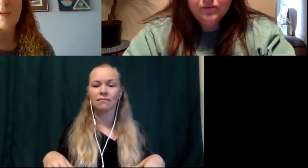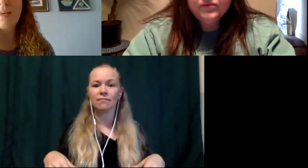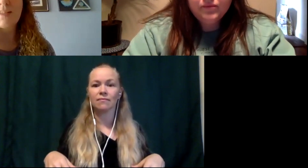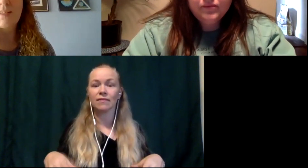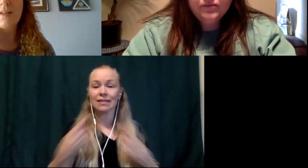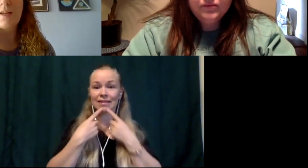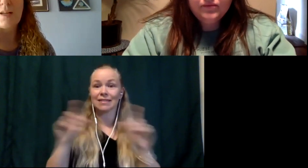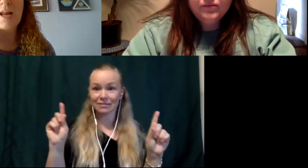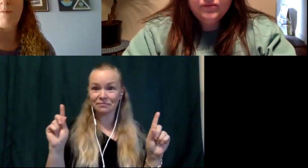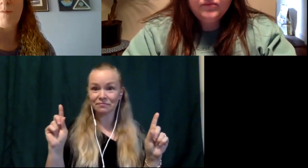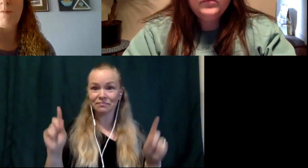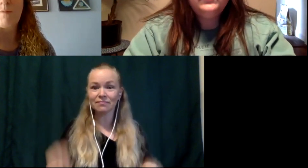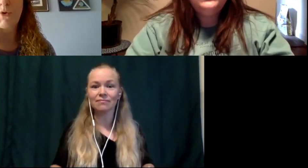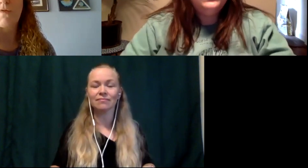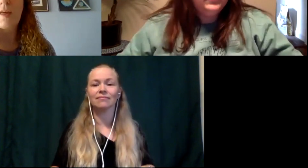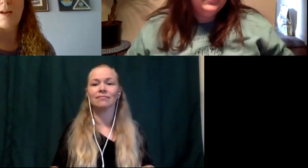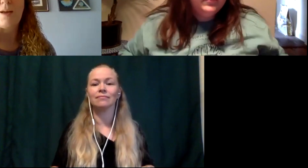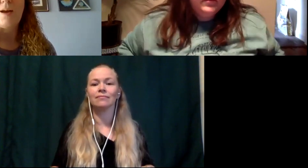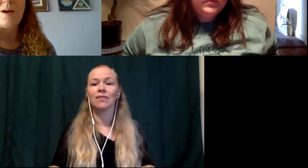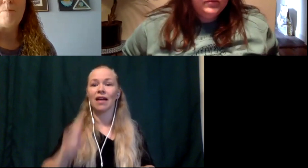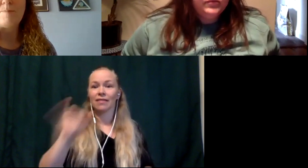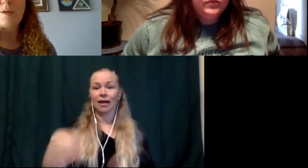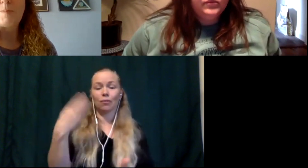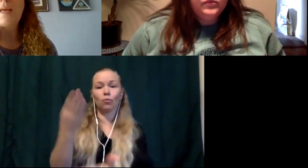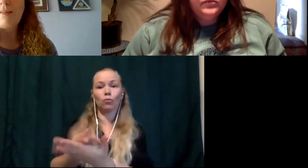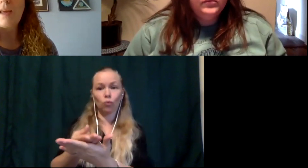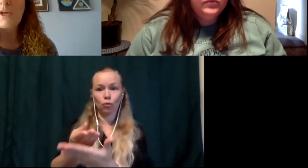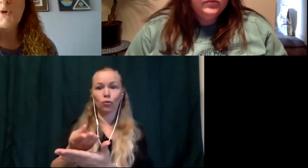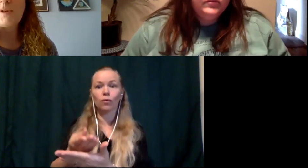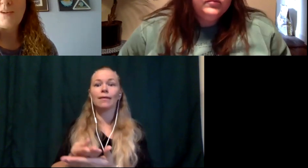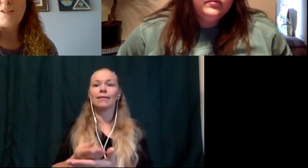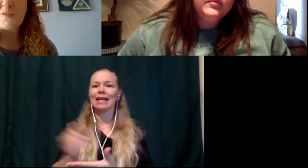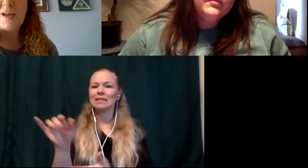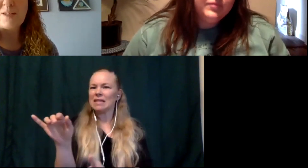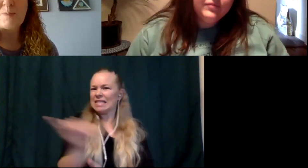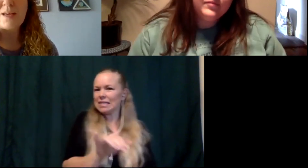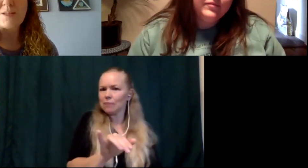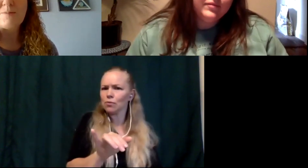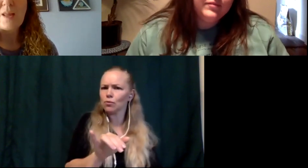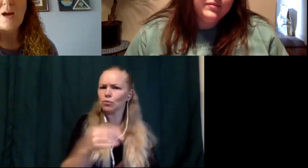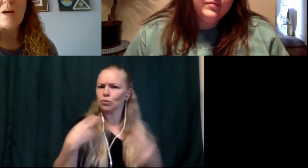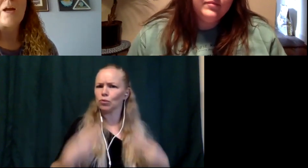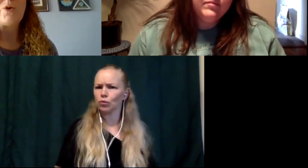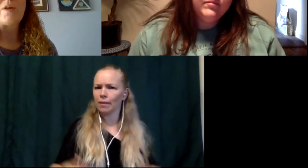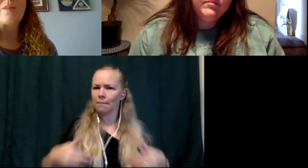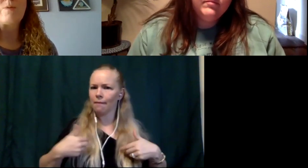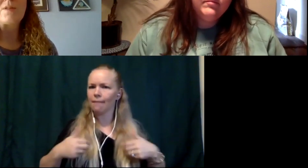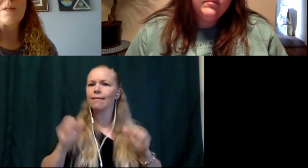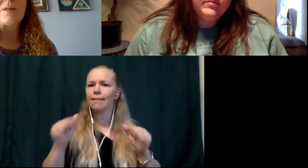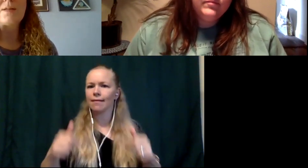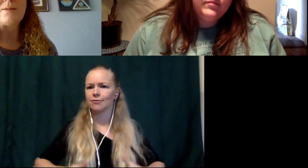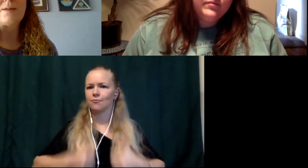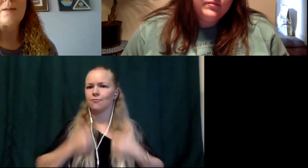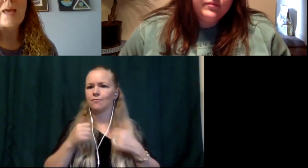achievement because it kind of proved that a being like a human could survive in space. I know that there